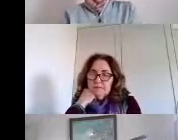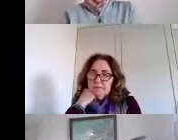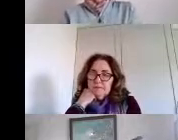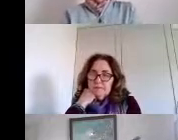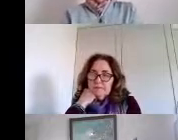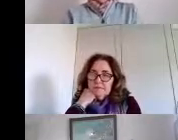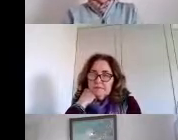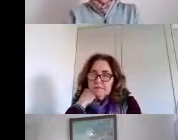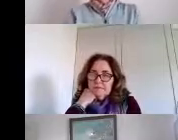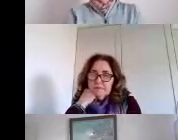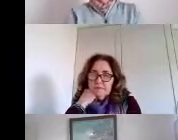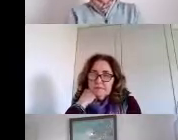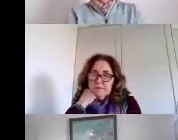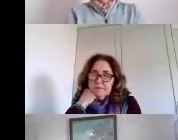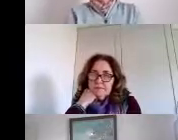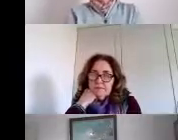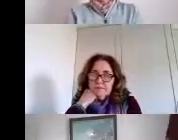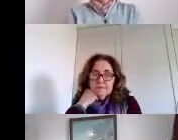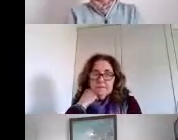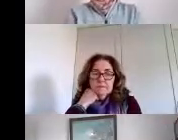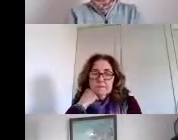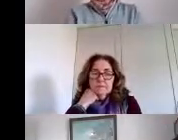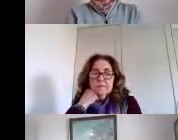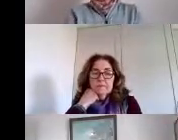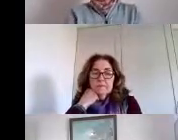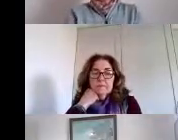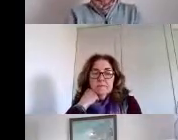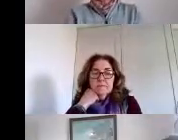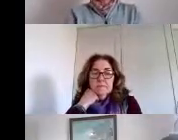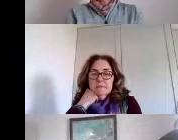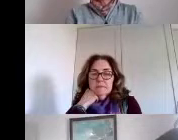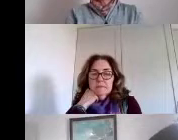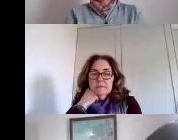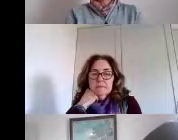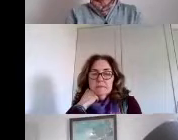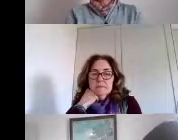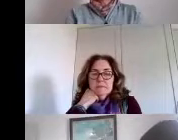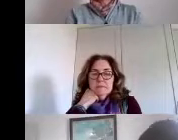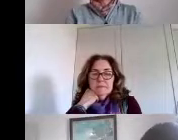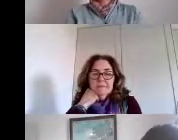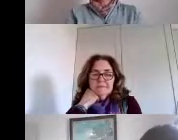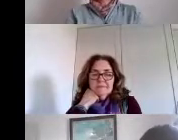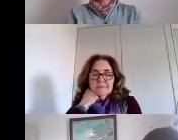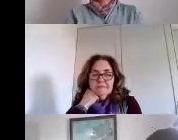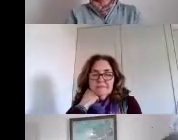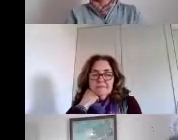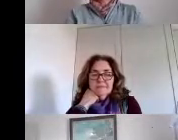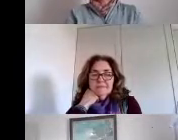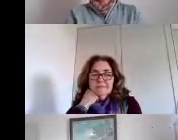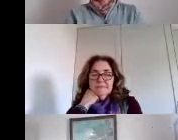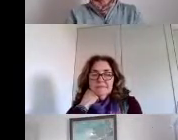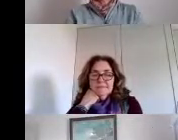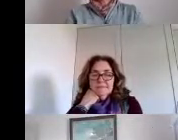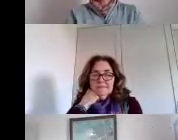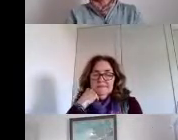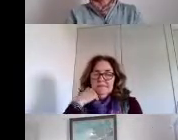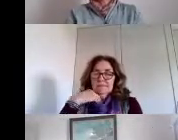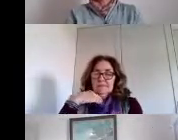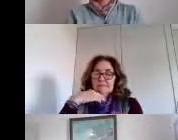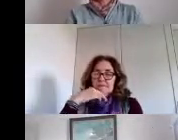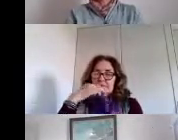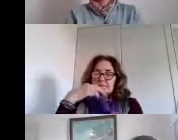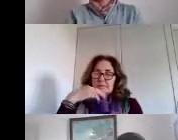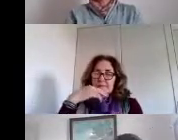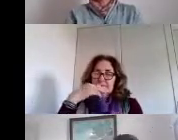record activity. We plan in the next few weeks to introduce the time management element of the